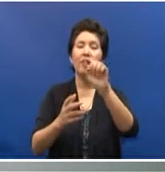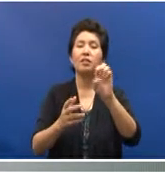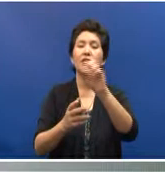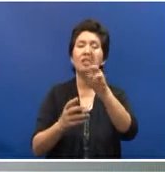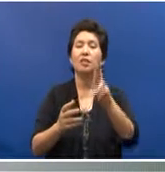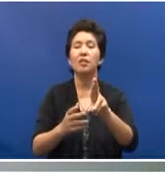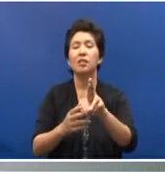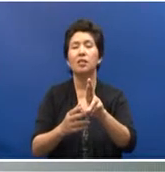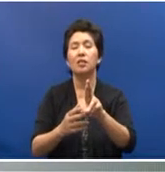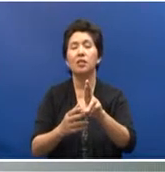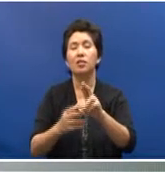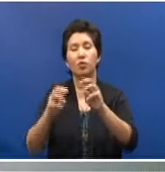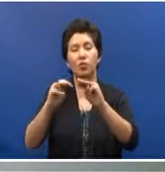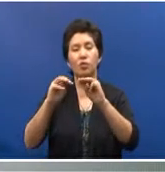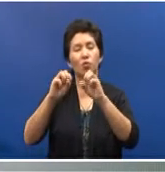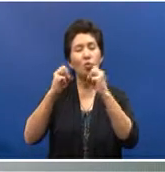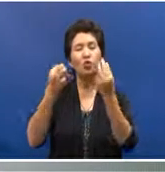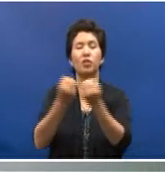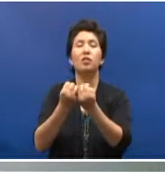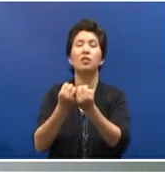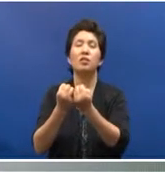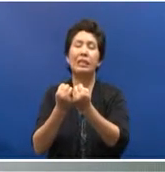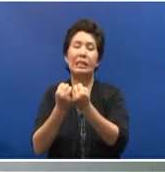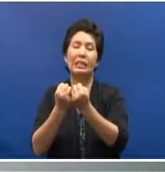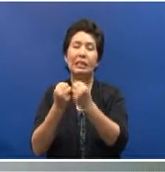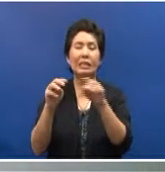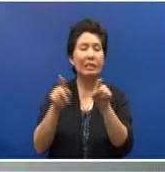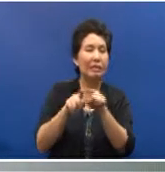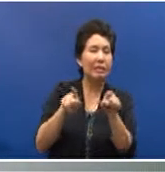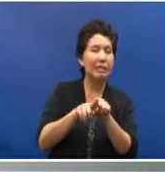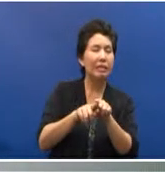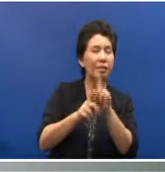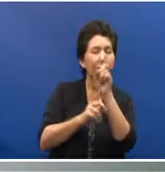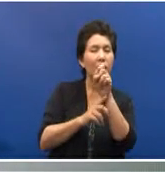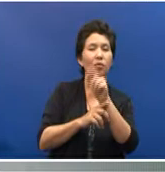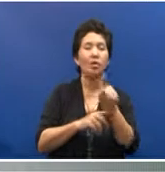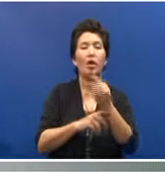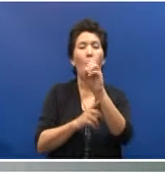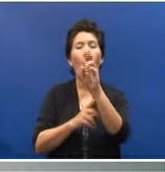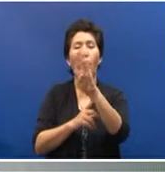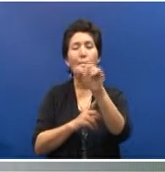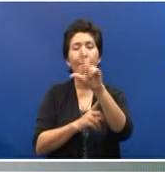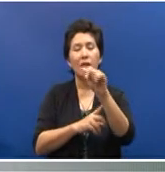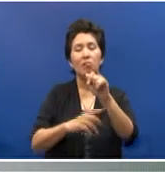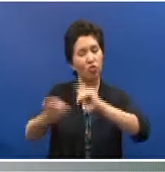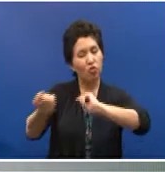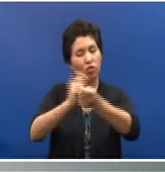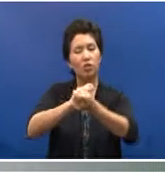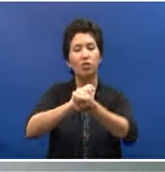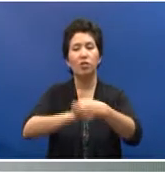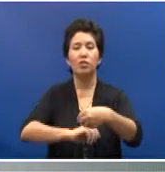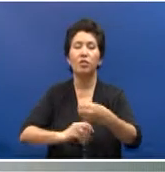okay, greater social distance, and also it requires an obligation to exchange the